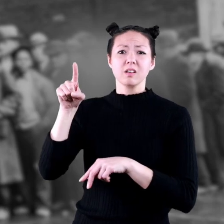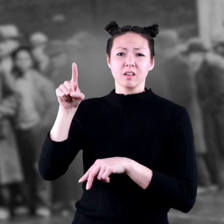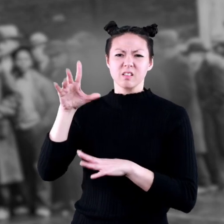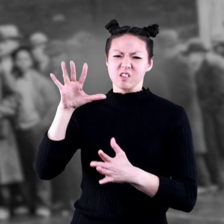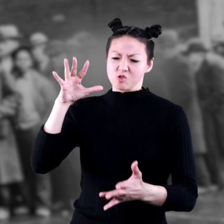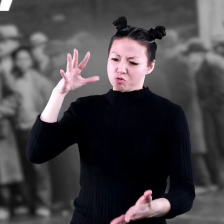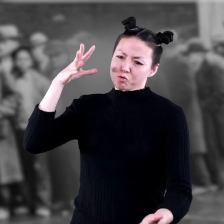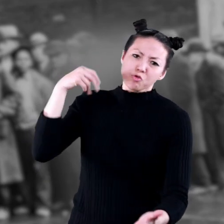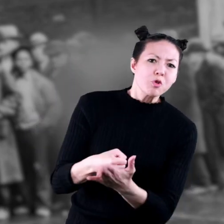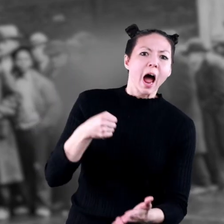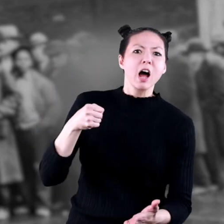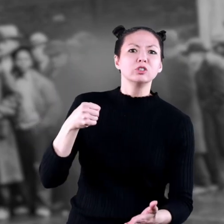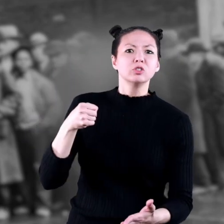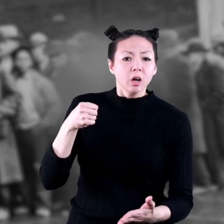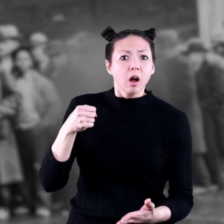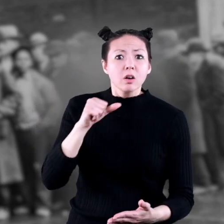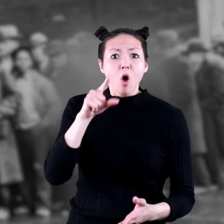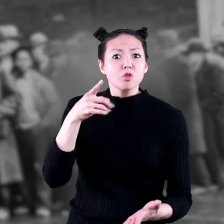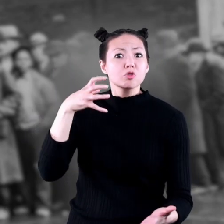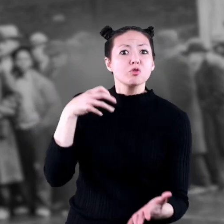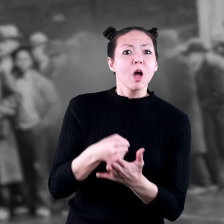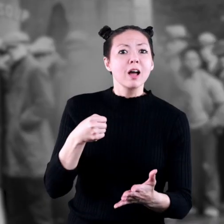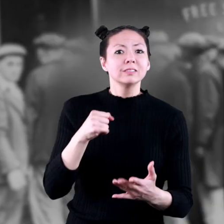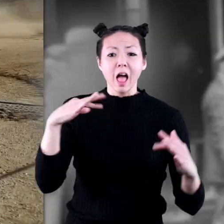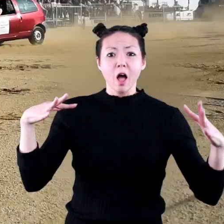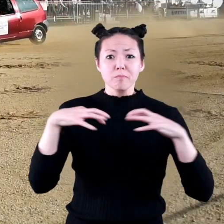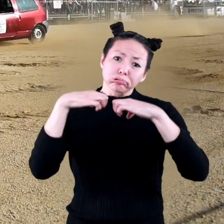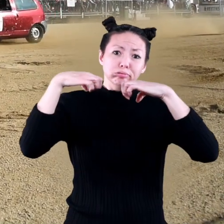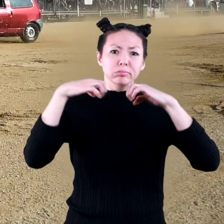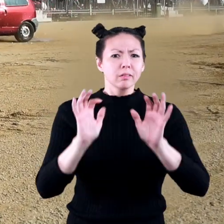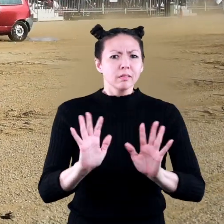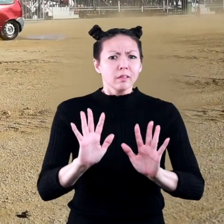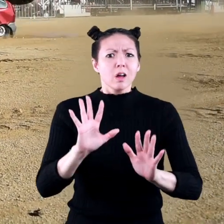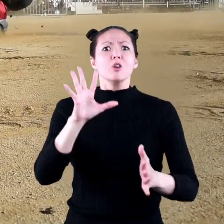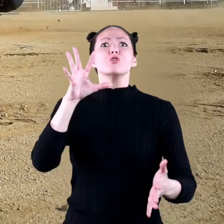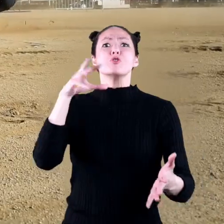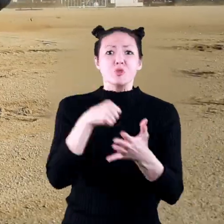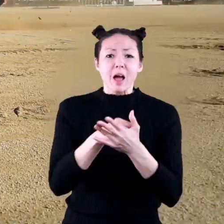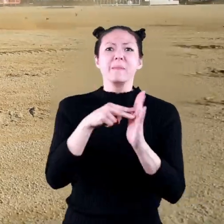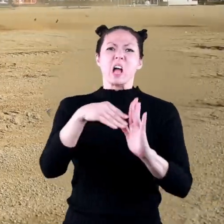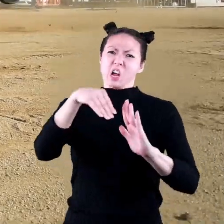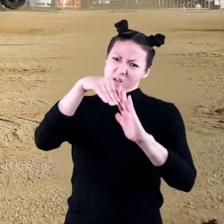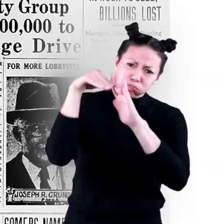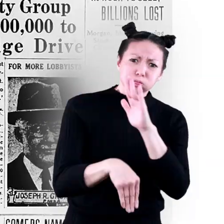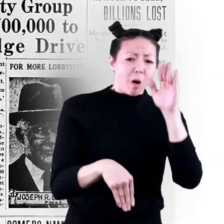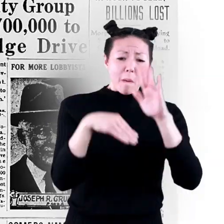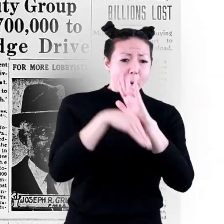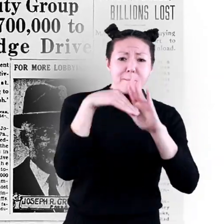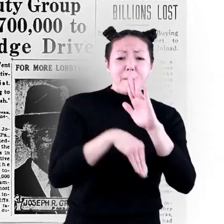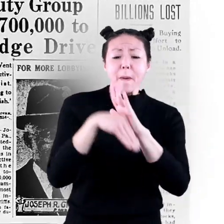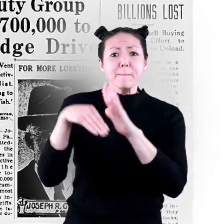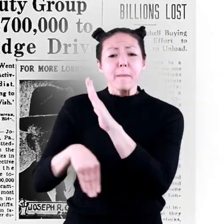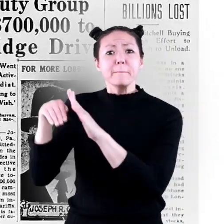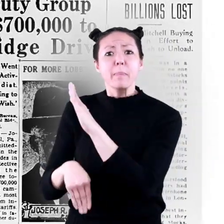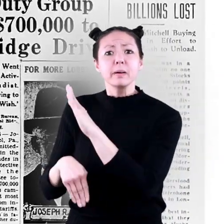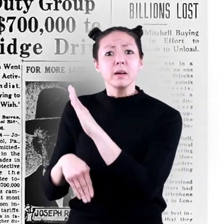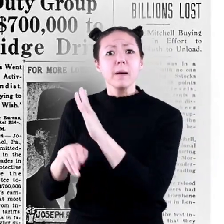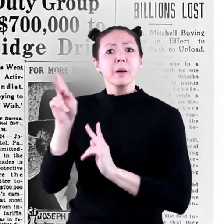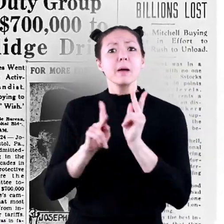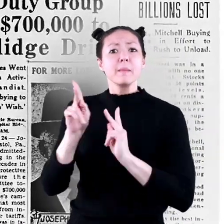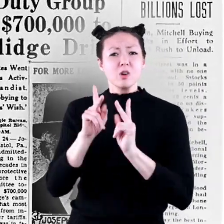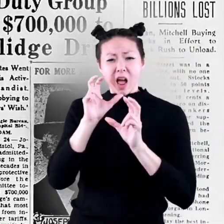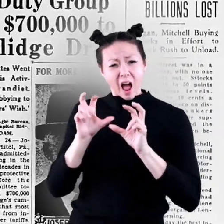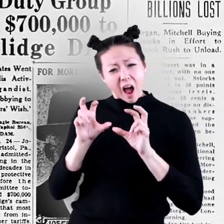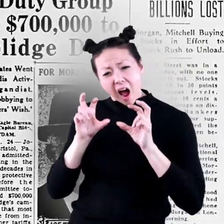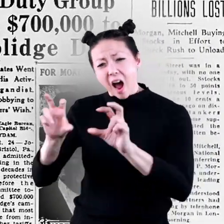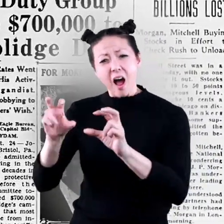to the stock market, because that's the day it crashed. Not crashed like a way a car crashes, but crashed as in